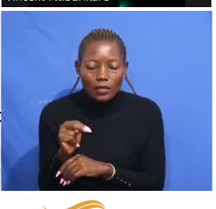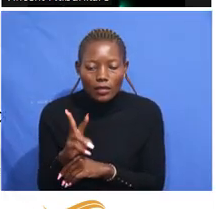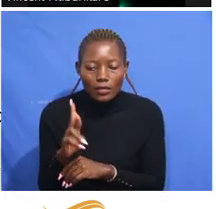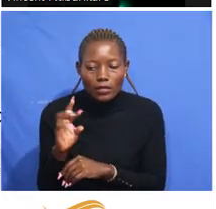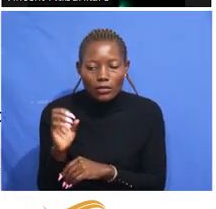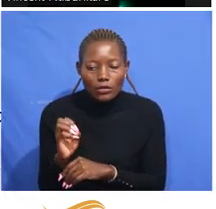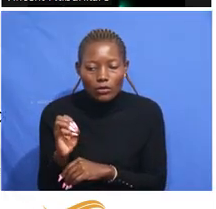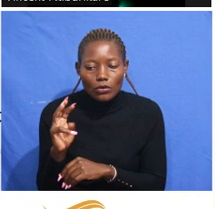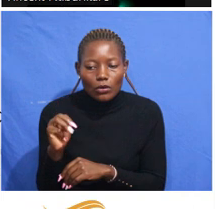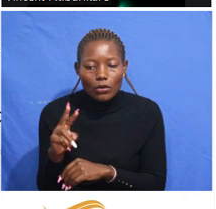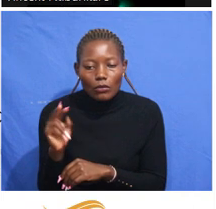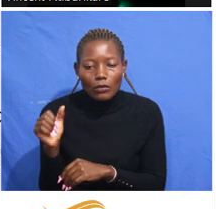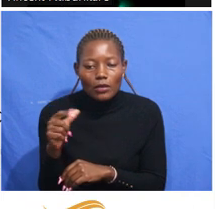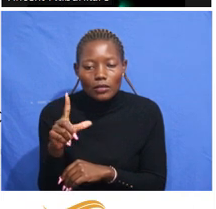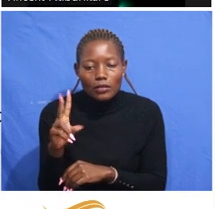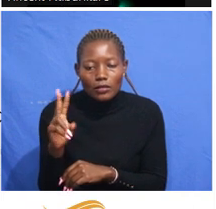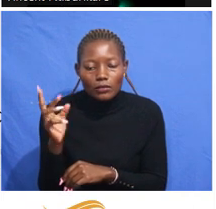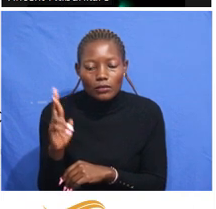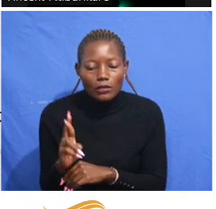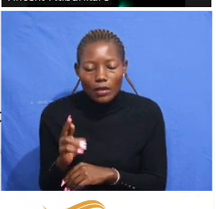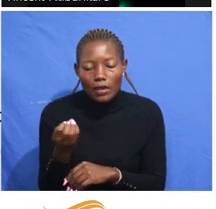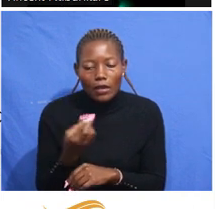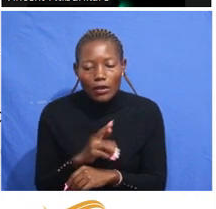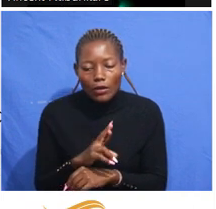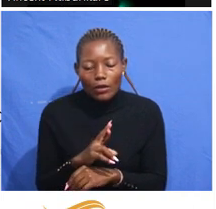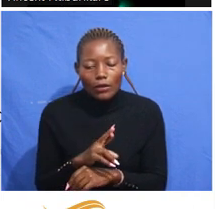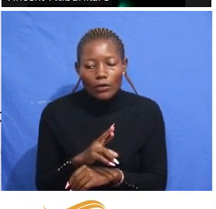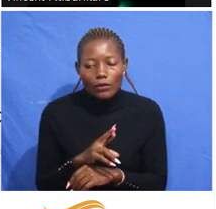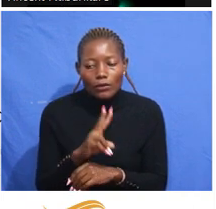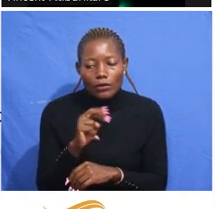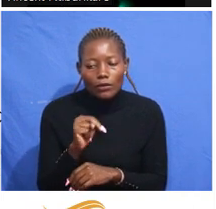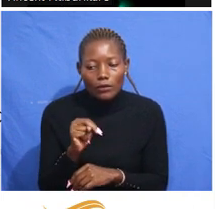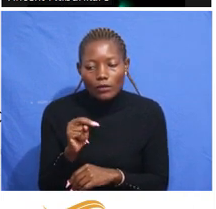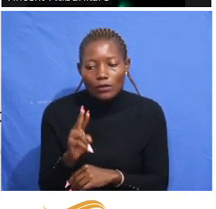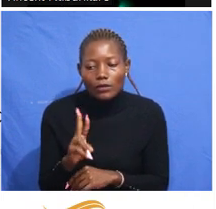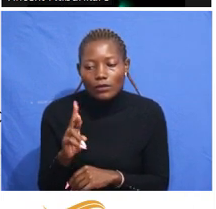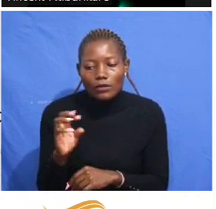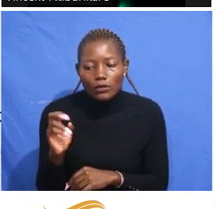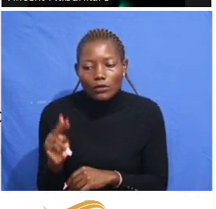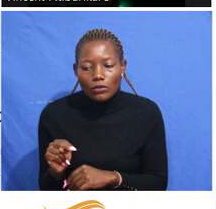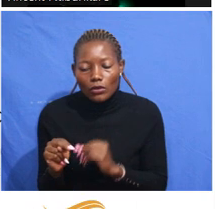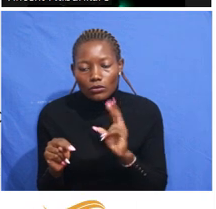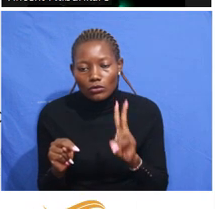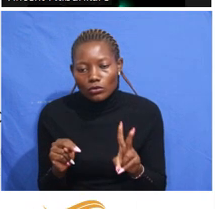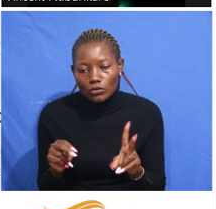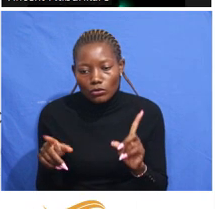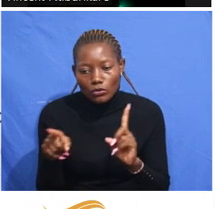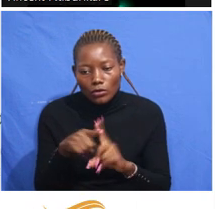joint, or you have a neuron with a neuron to form a synapse. I think I've explained